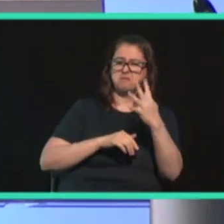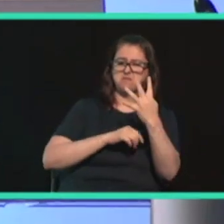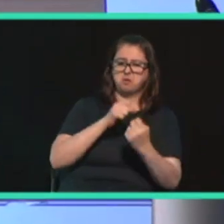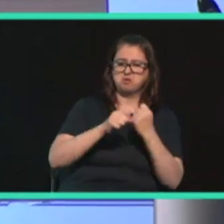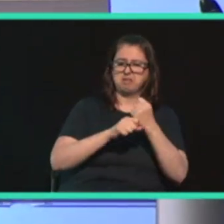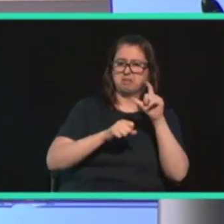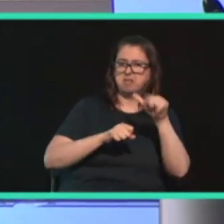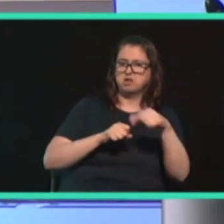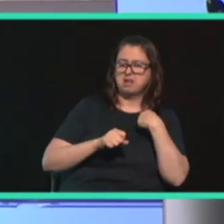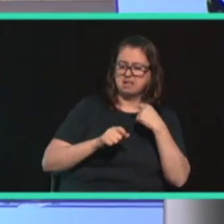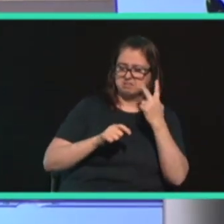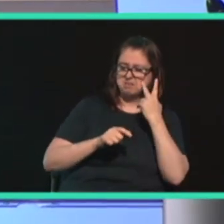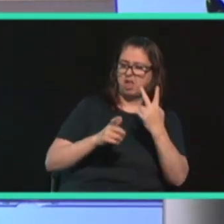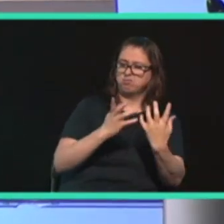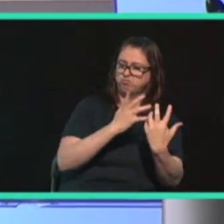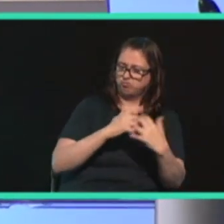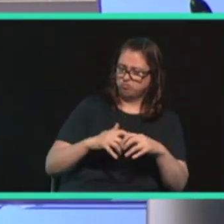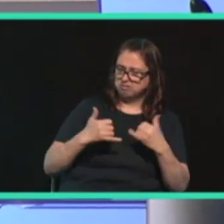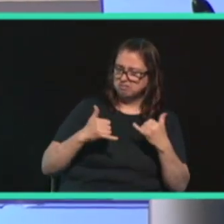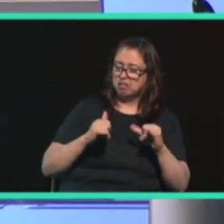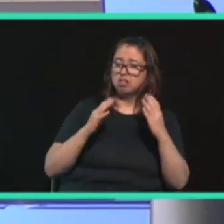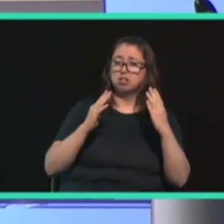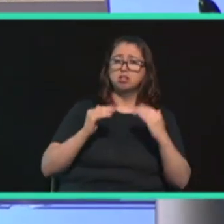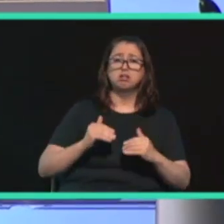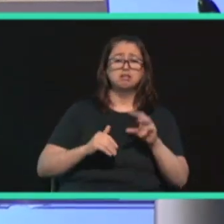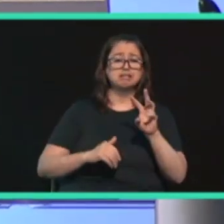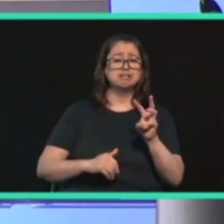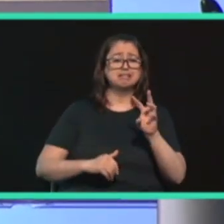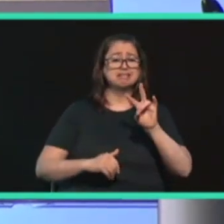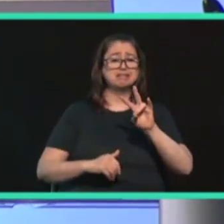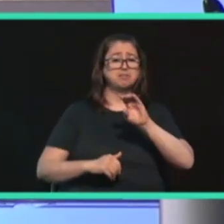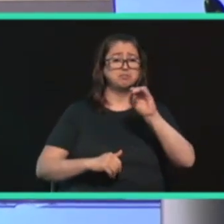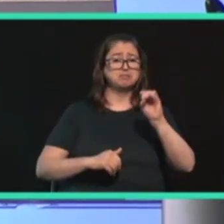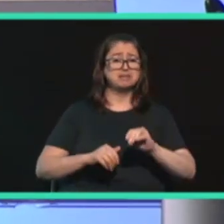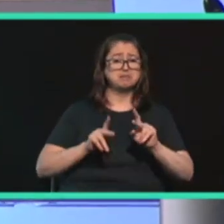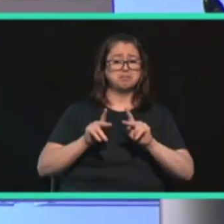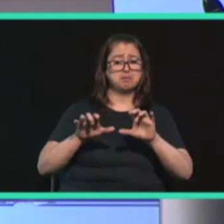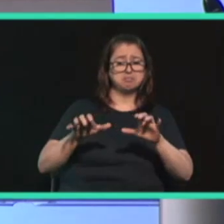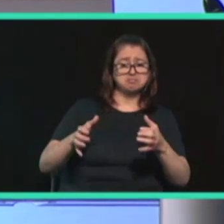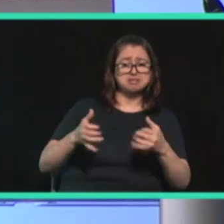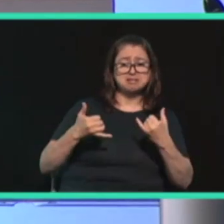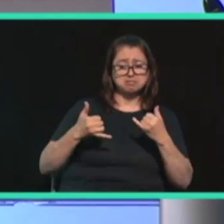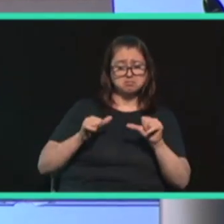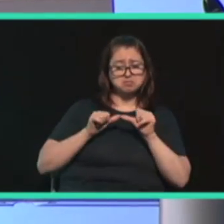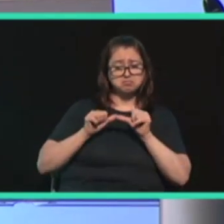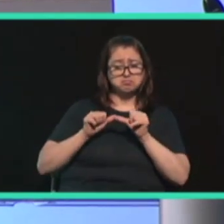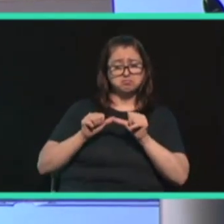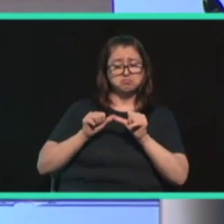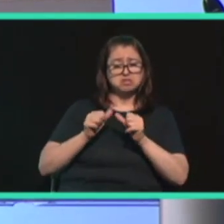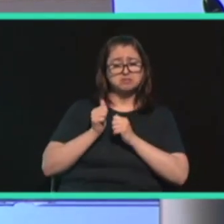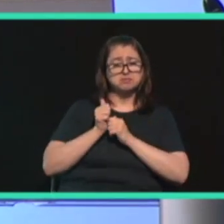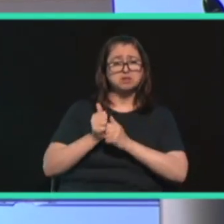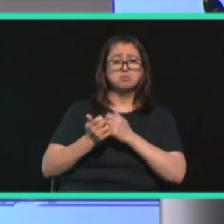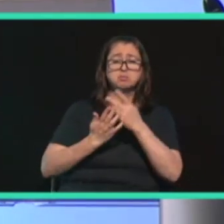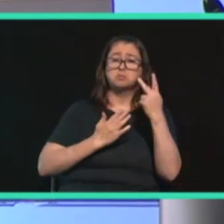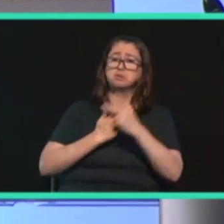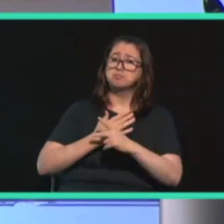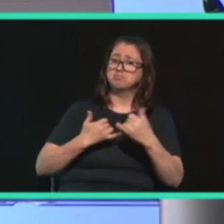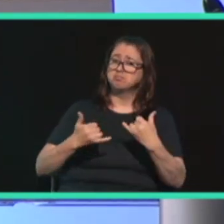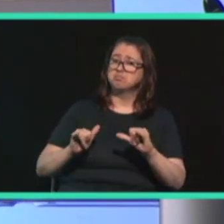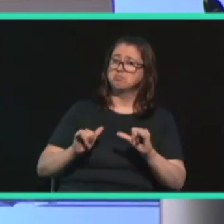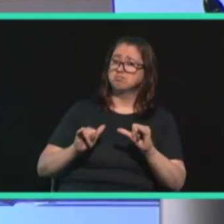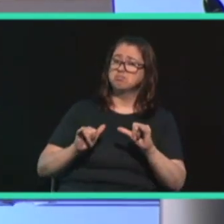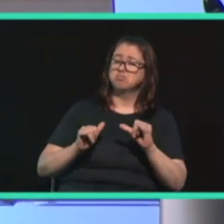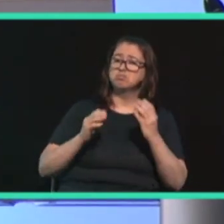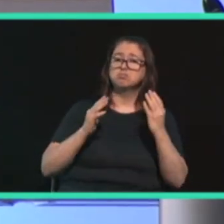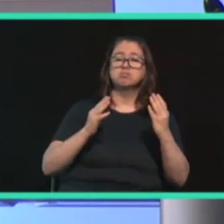in fact, the authors found that 67% of people were still compliant with the key principles of the program. Now,